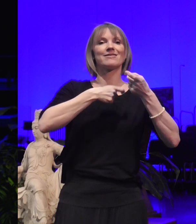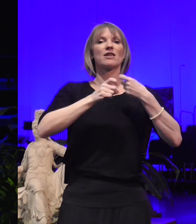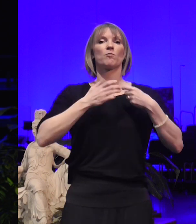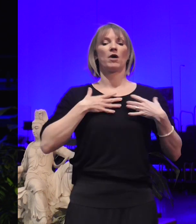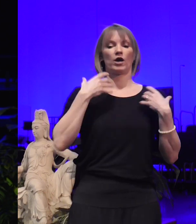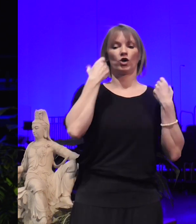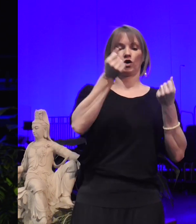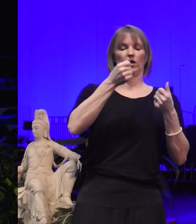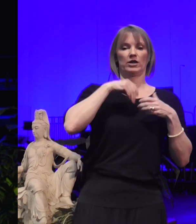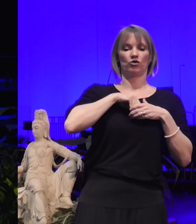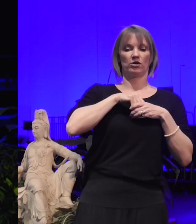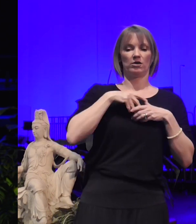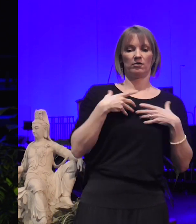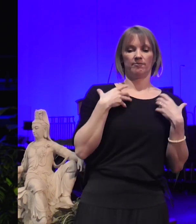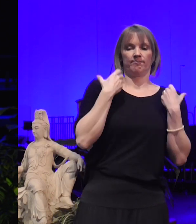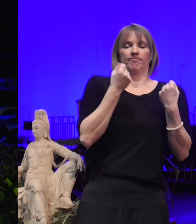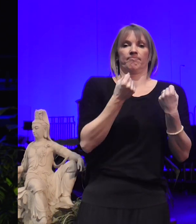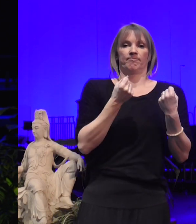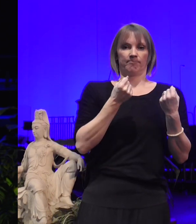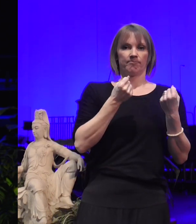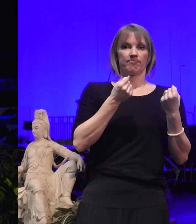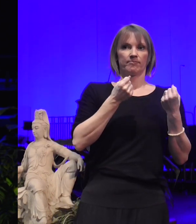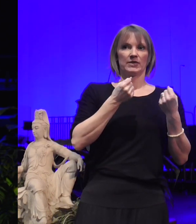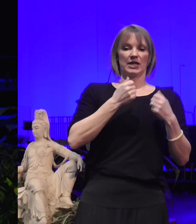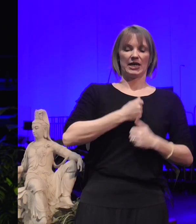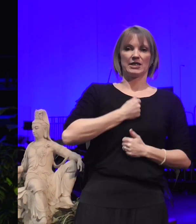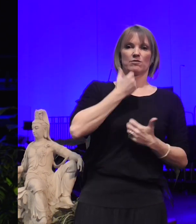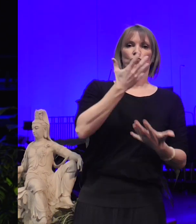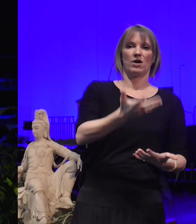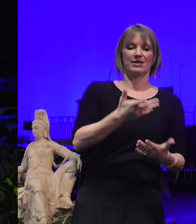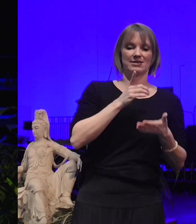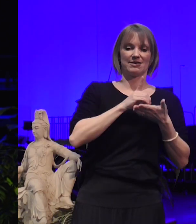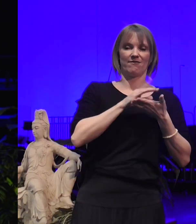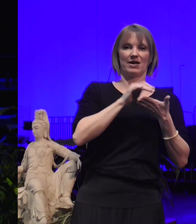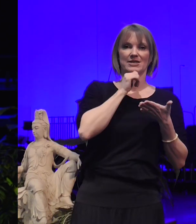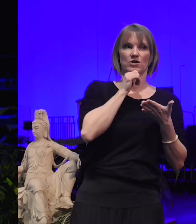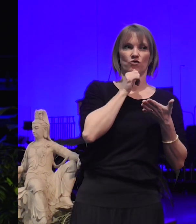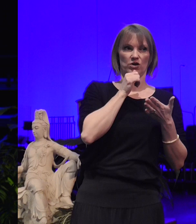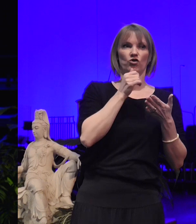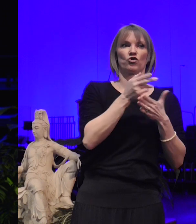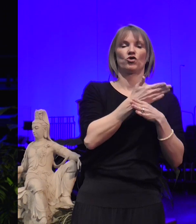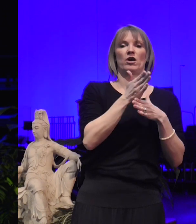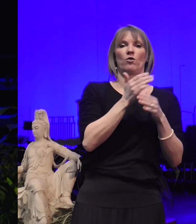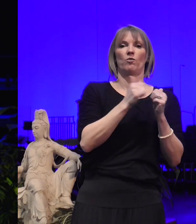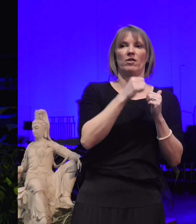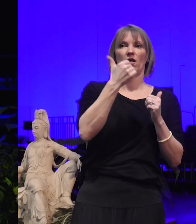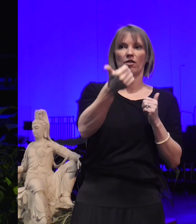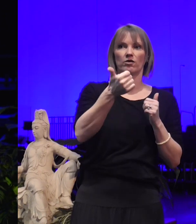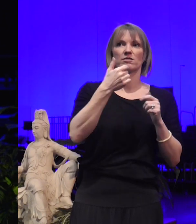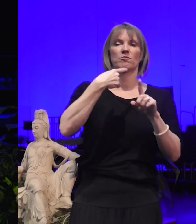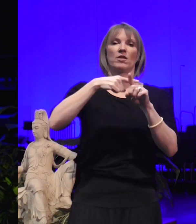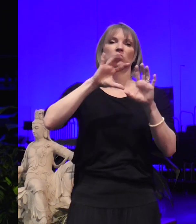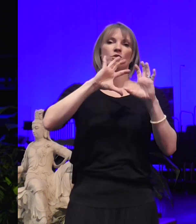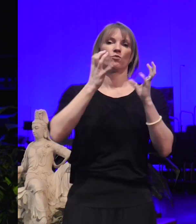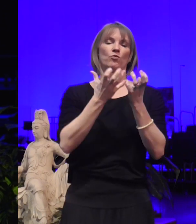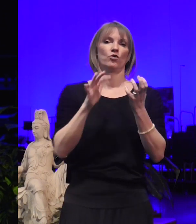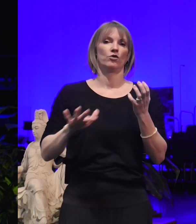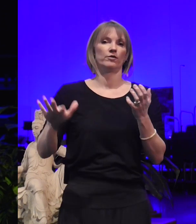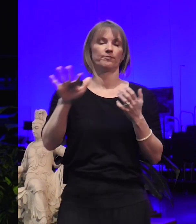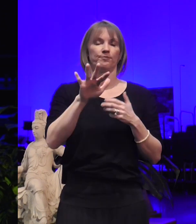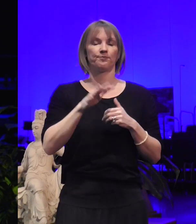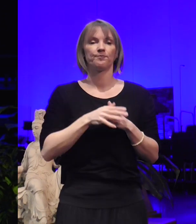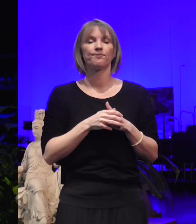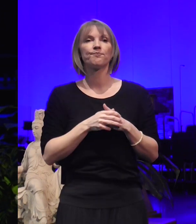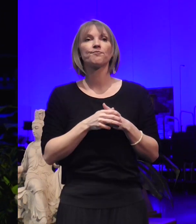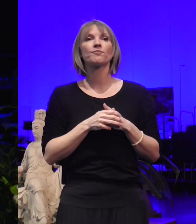courage that allows us to express our divine secret with others and with the world. In